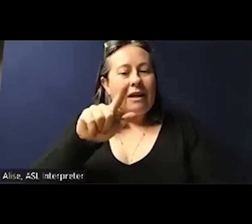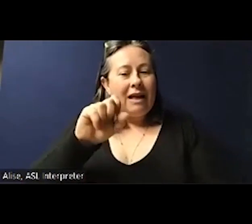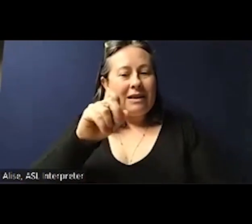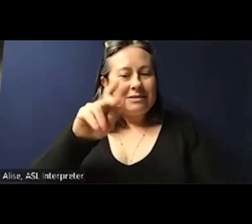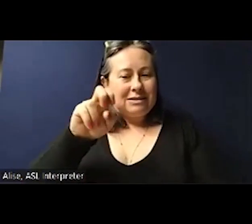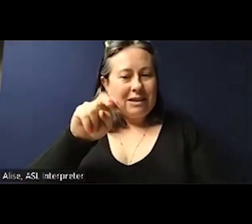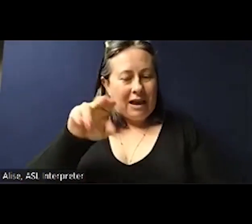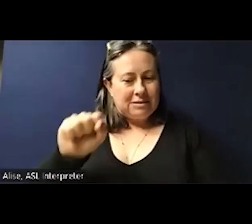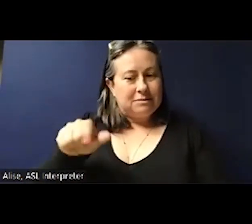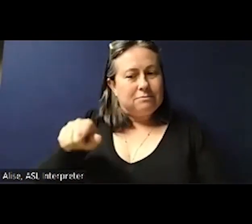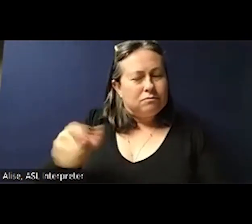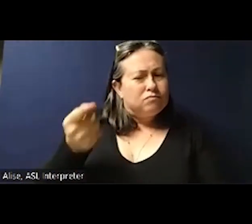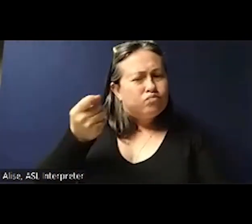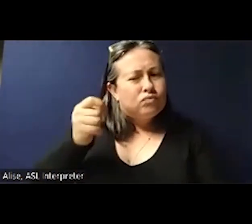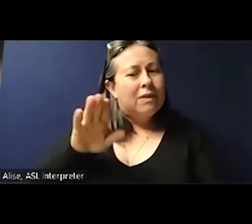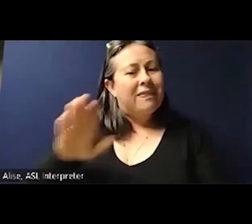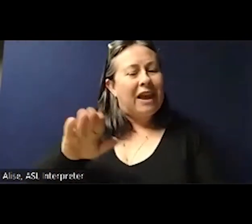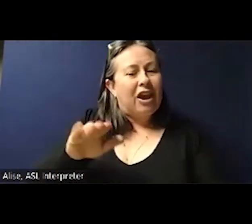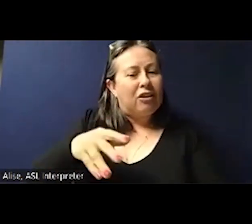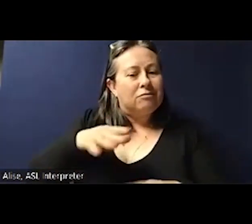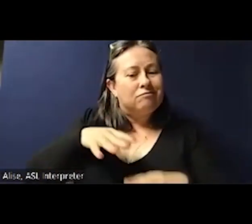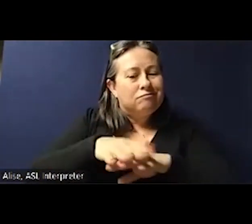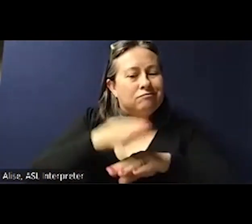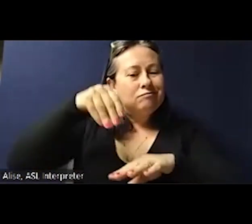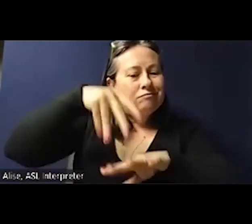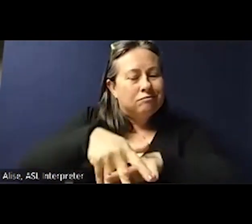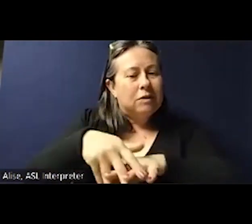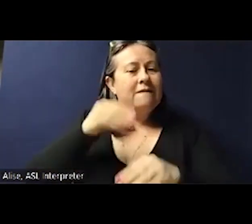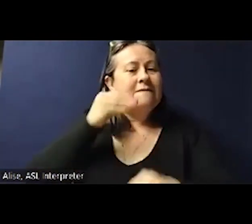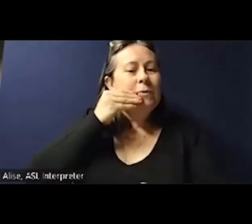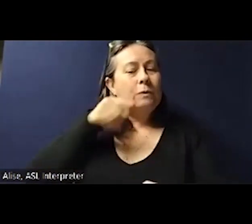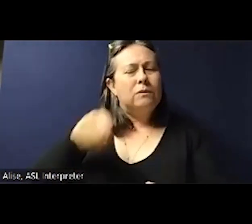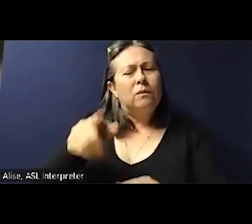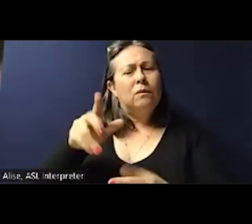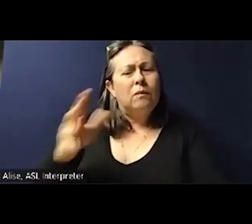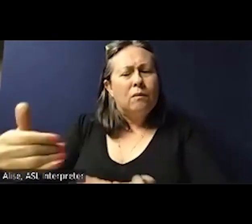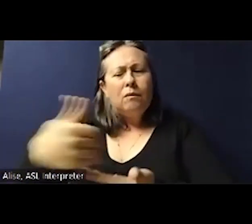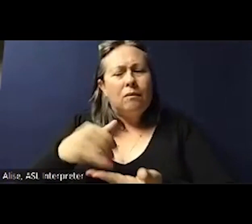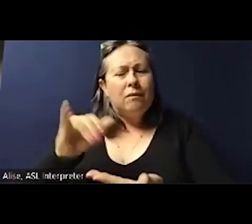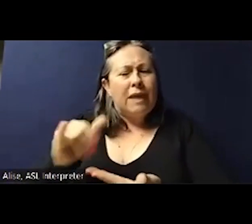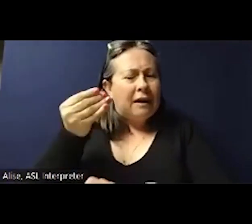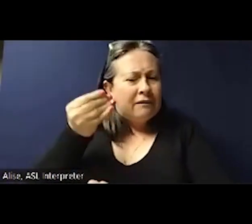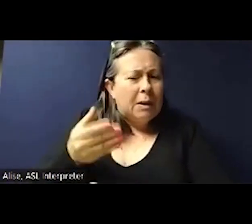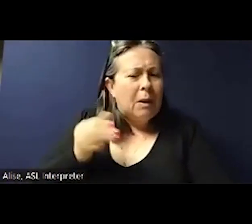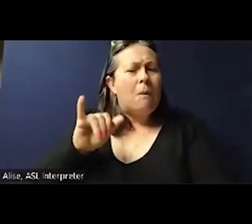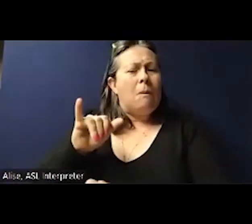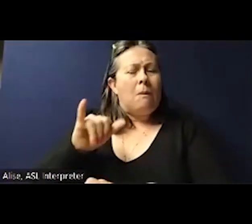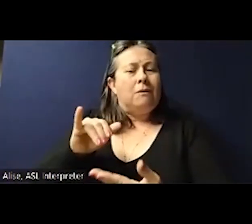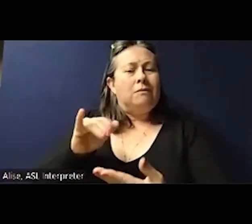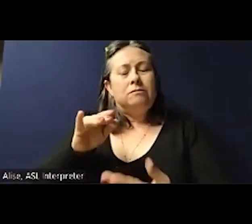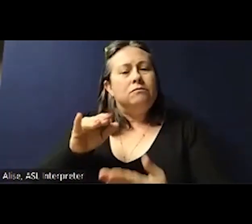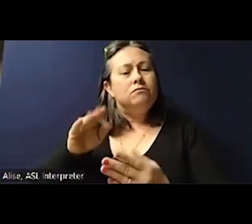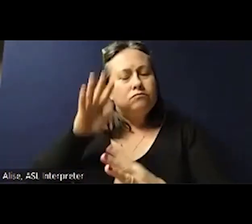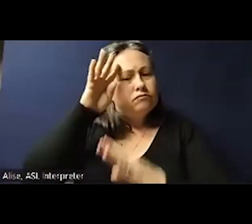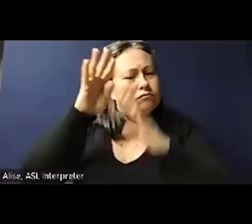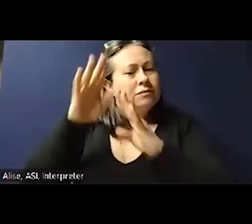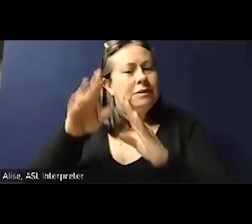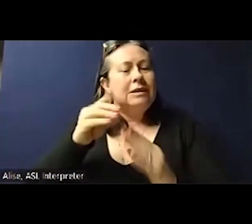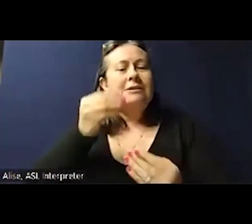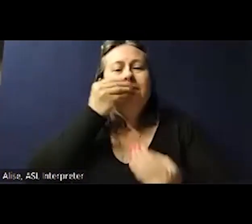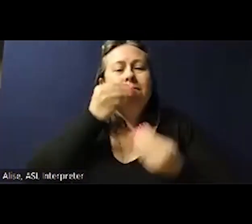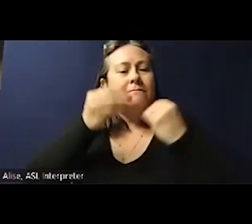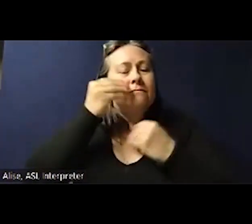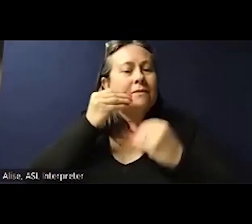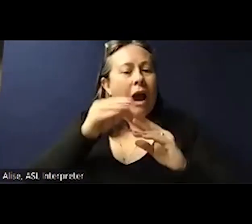of indigenous foods. Our future research will utilize this information to develop dietary options using indigenous